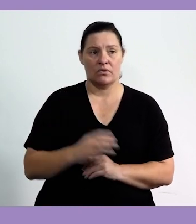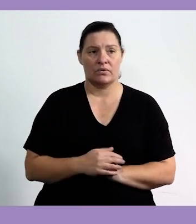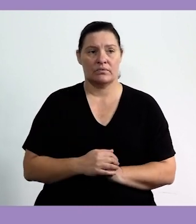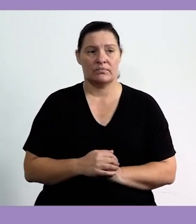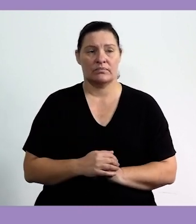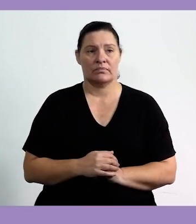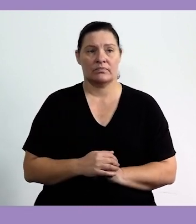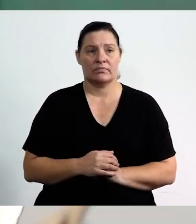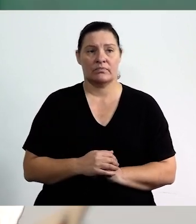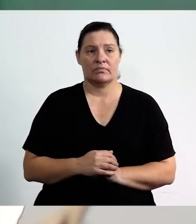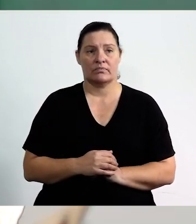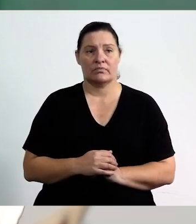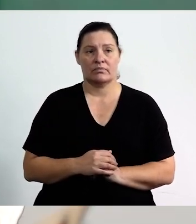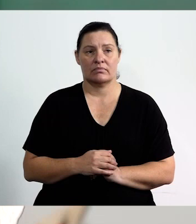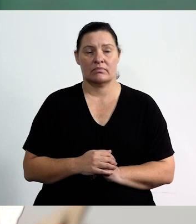4.